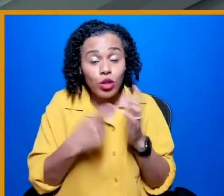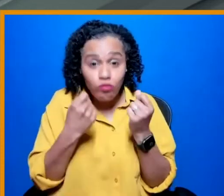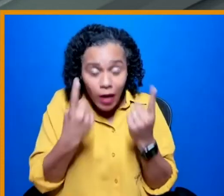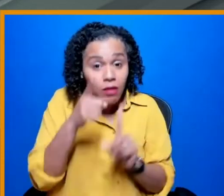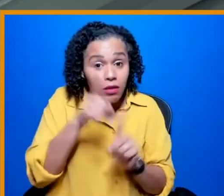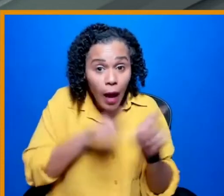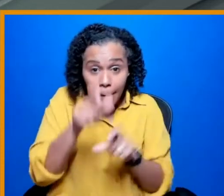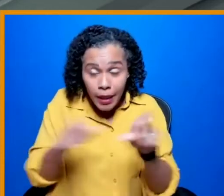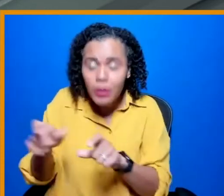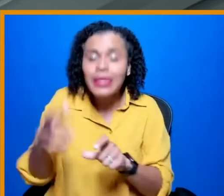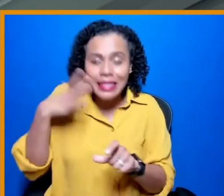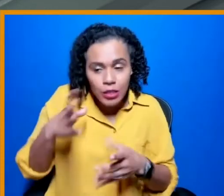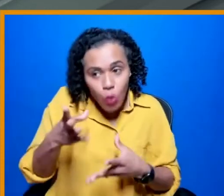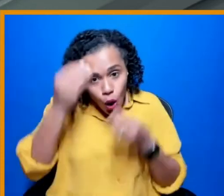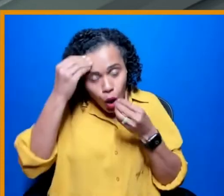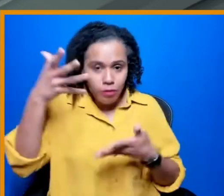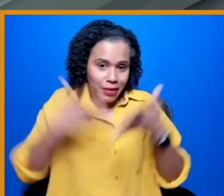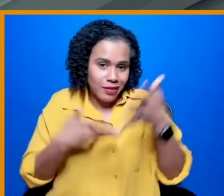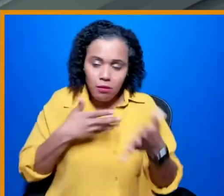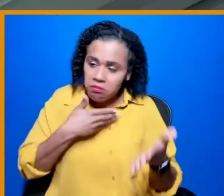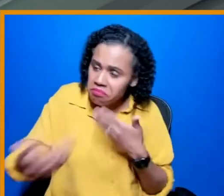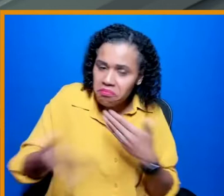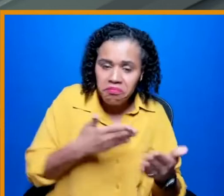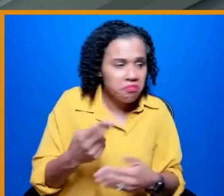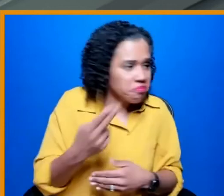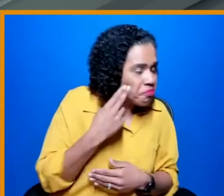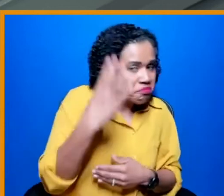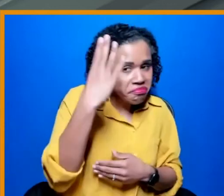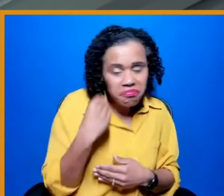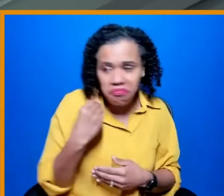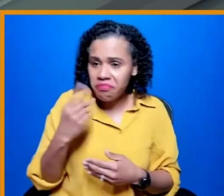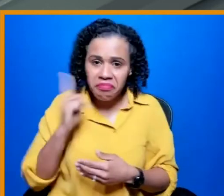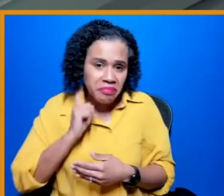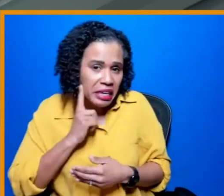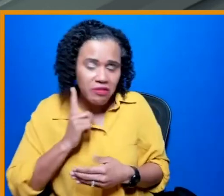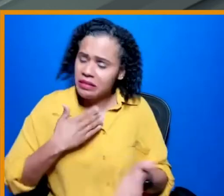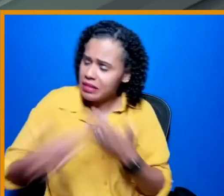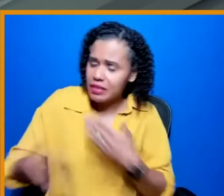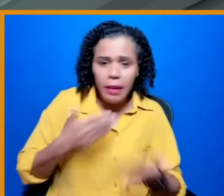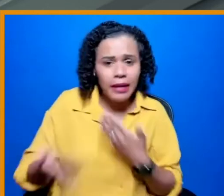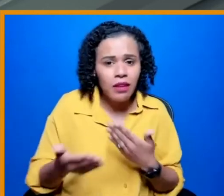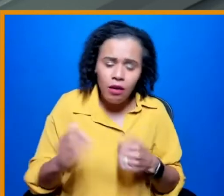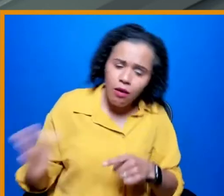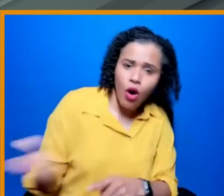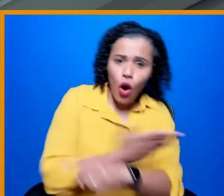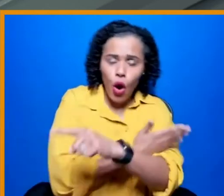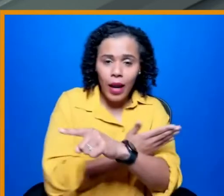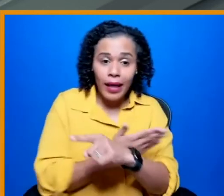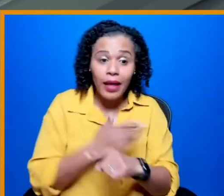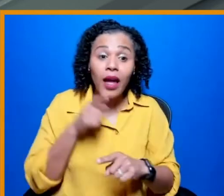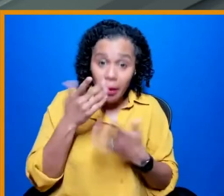BSL, regardless of whether they are hearing impaired or not, as early as possible. And Little V says that extensive research